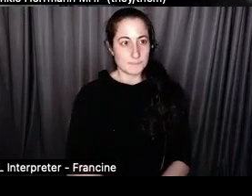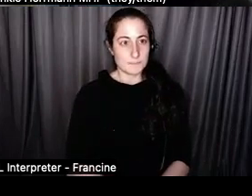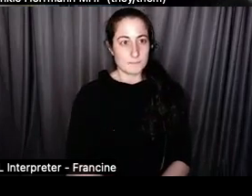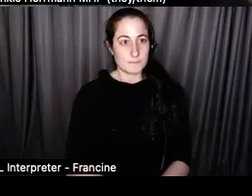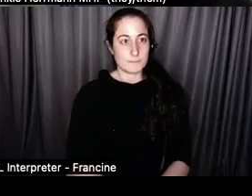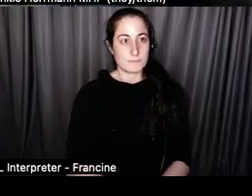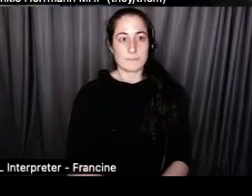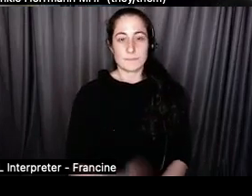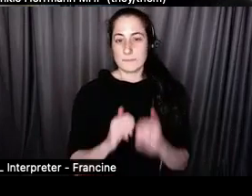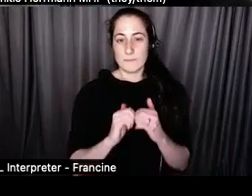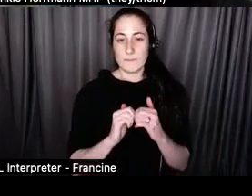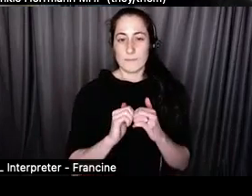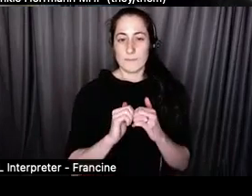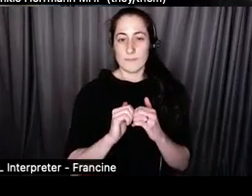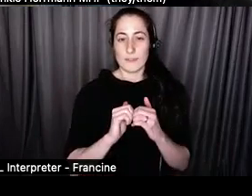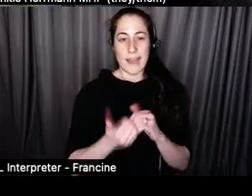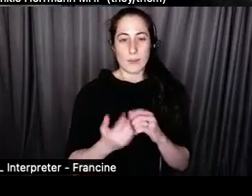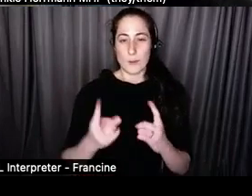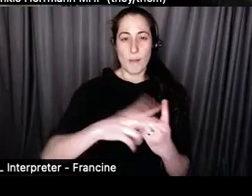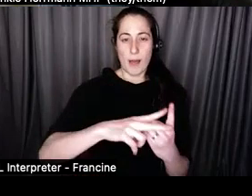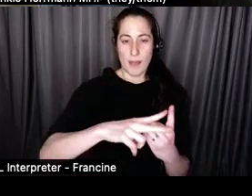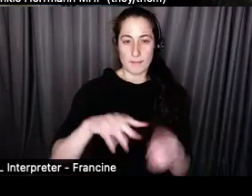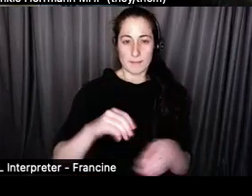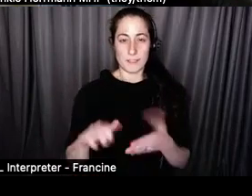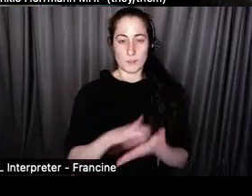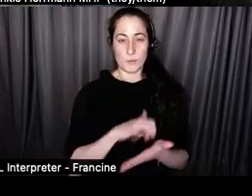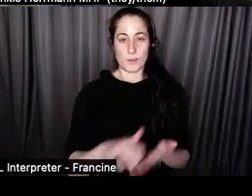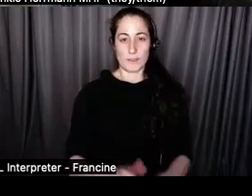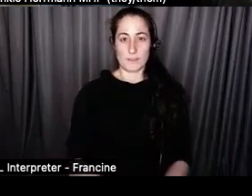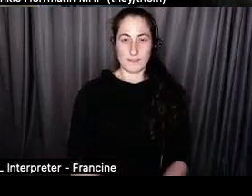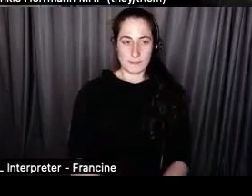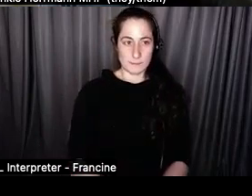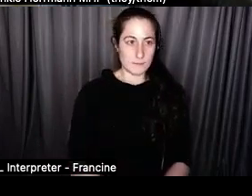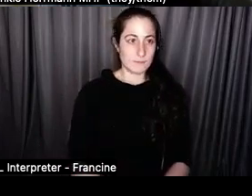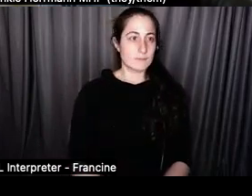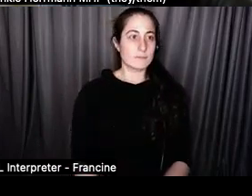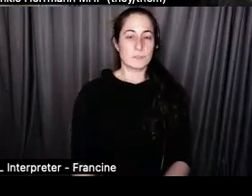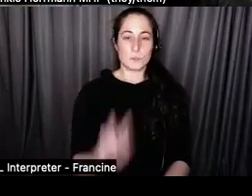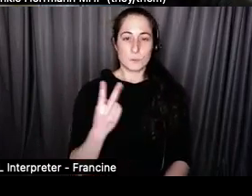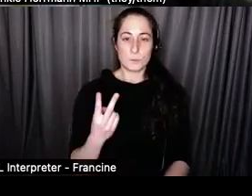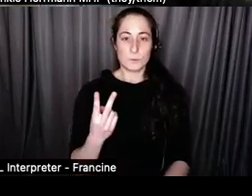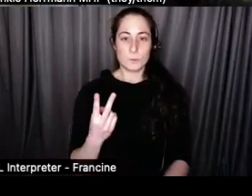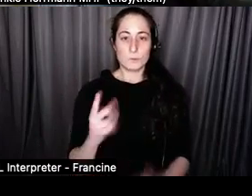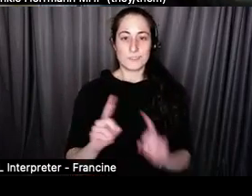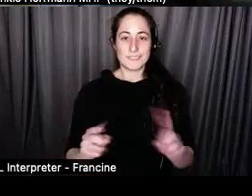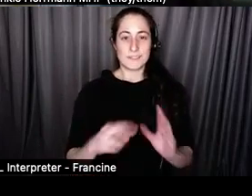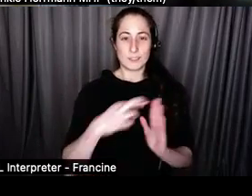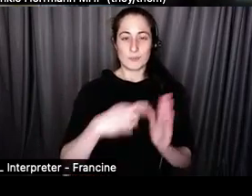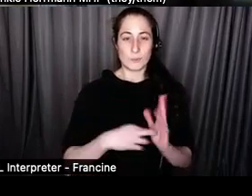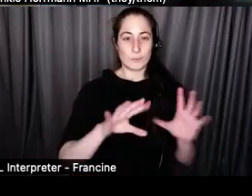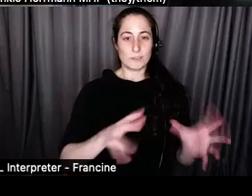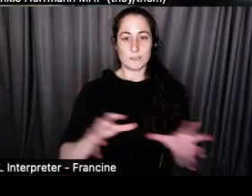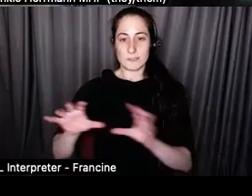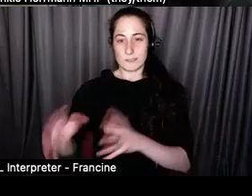So how do you apply for Medicaid in New York? There's two different sets of rules for two different sets